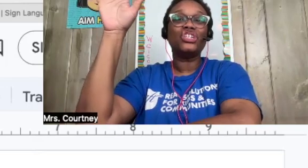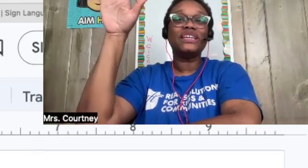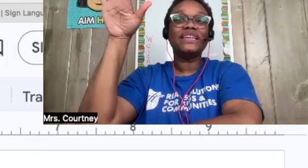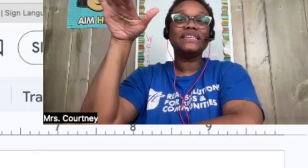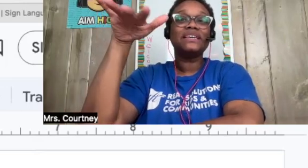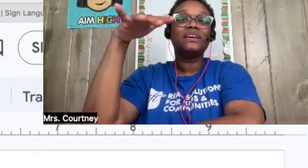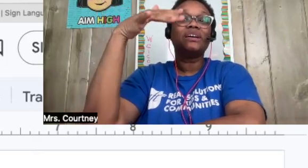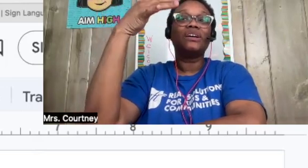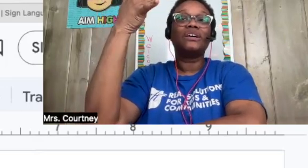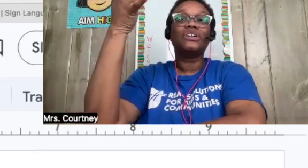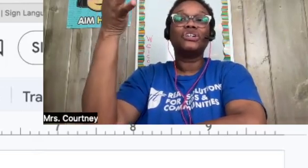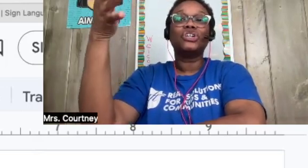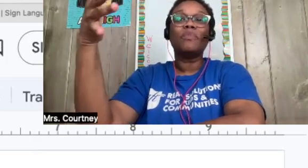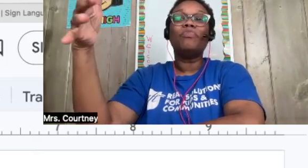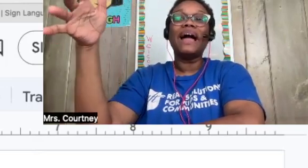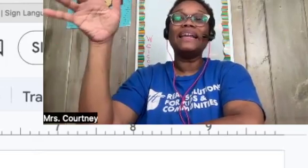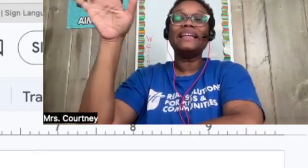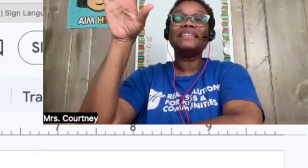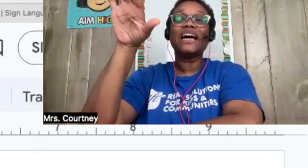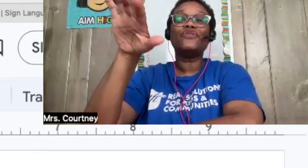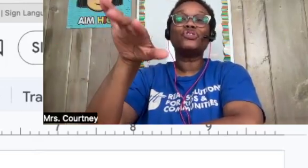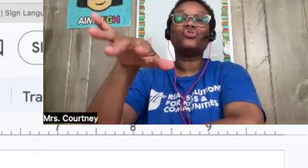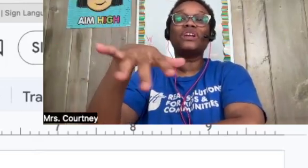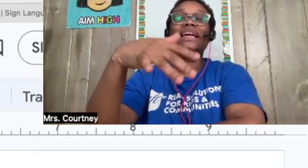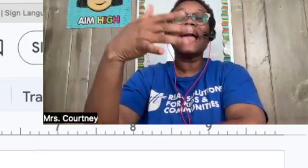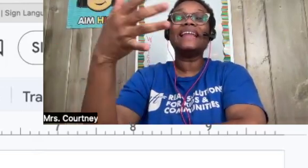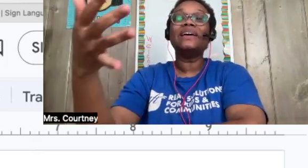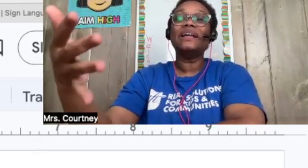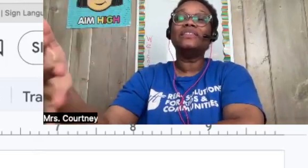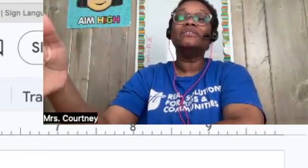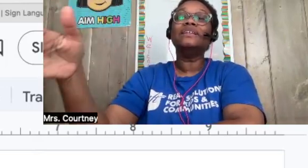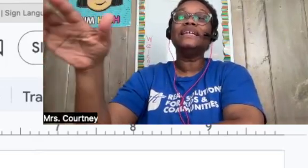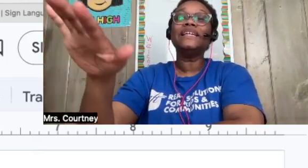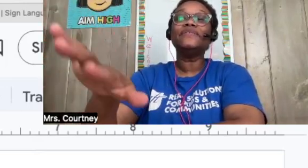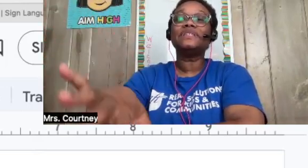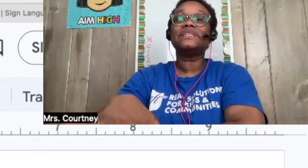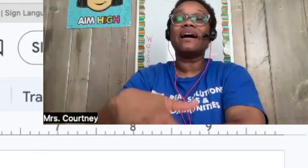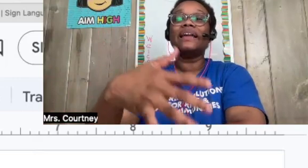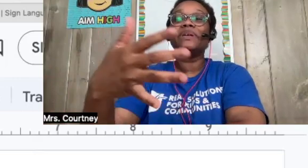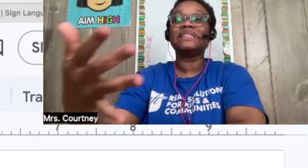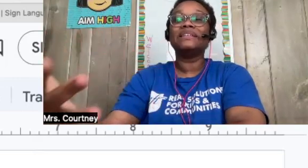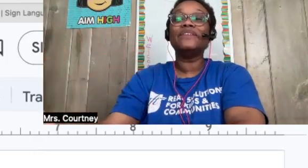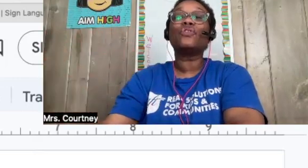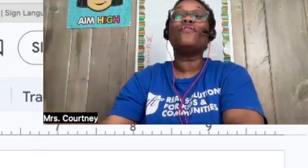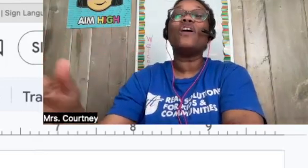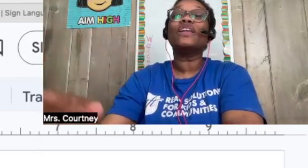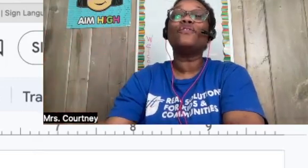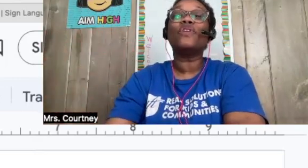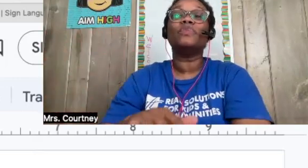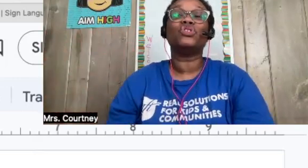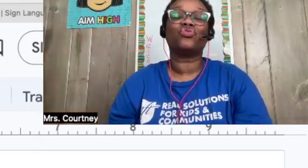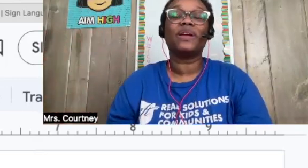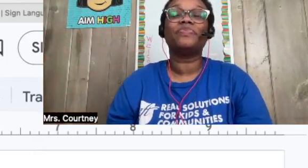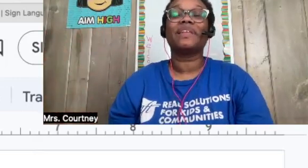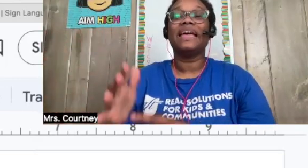then she's combining the sign for tree and the leaves sign because the leaves are falling